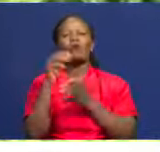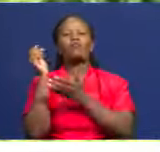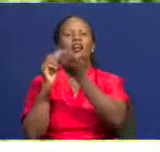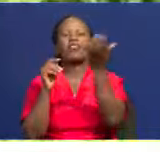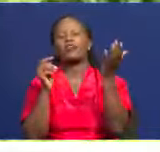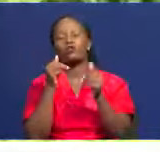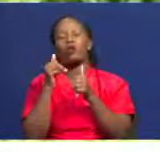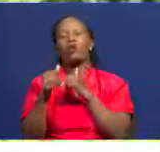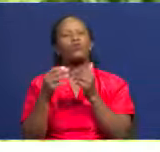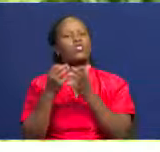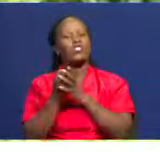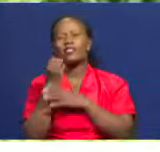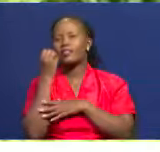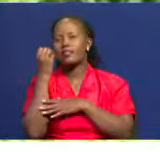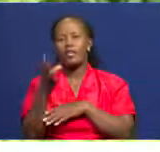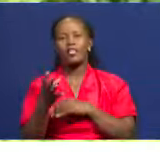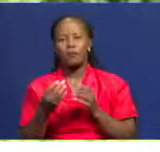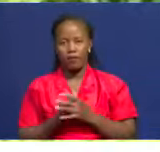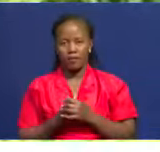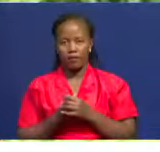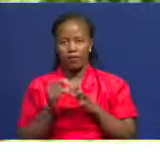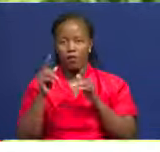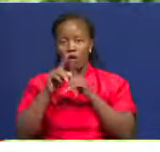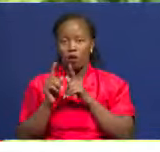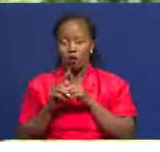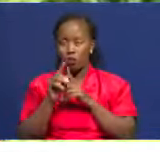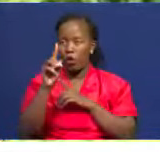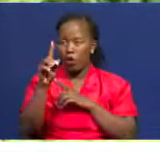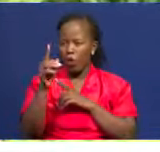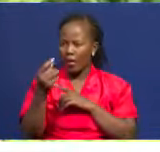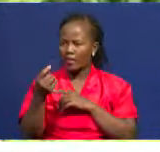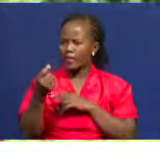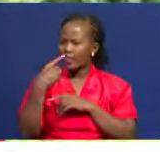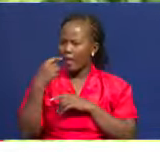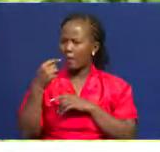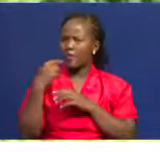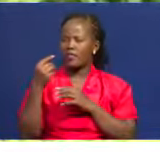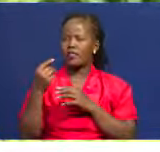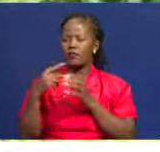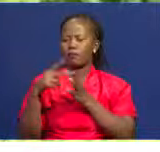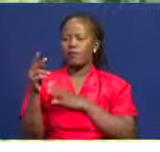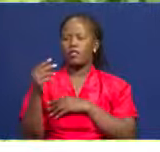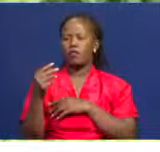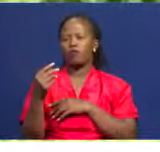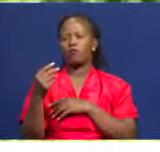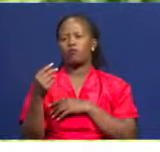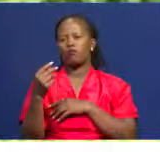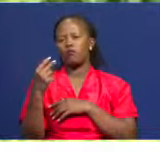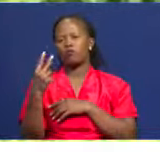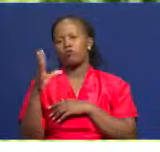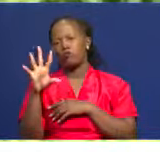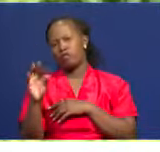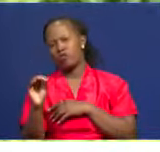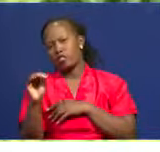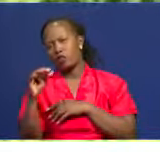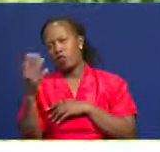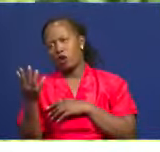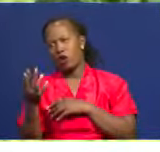iko expensive sana. Unapata ya kwamba tablet moja wanakuuzia at 50, saa zingine 60. Na hiyo